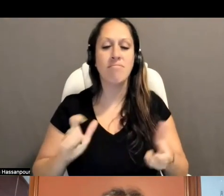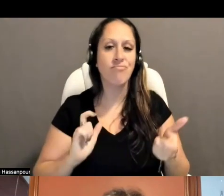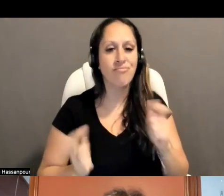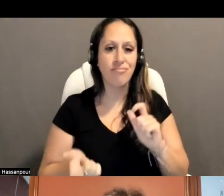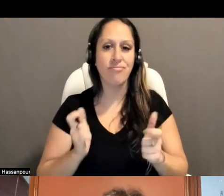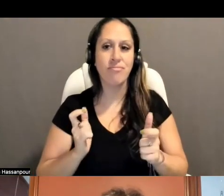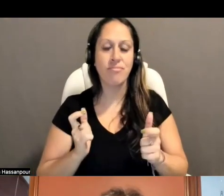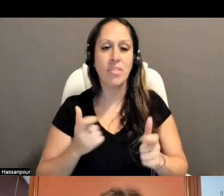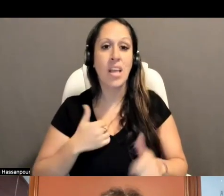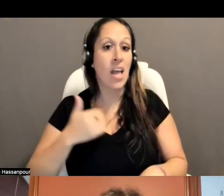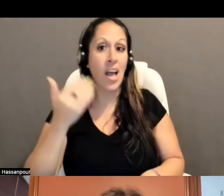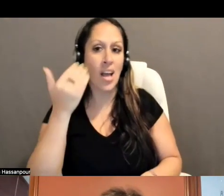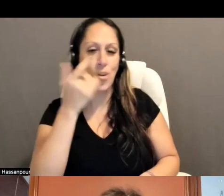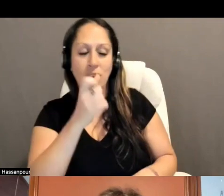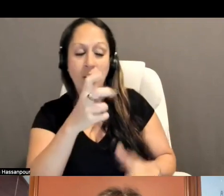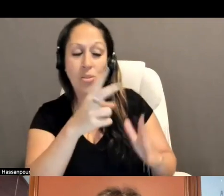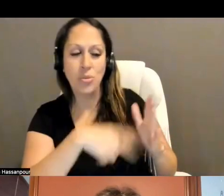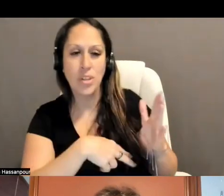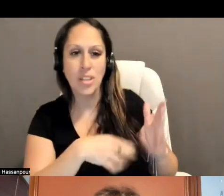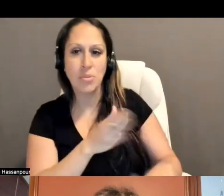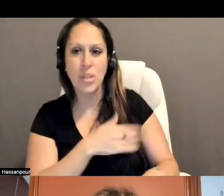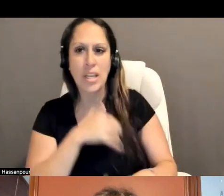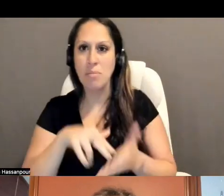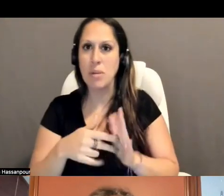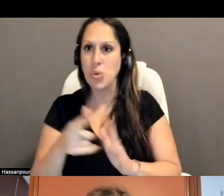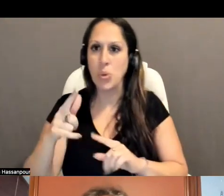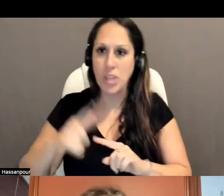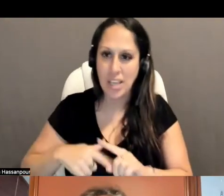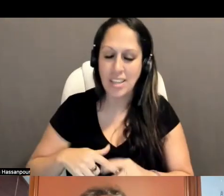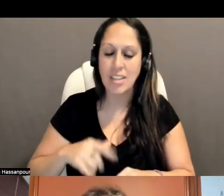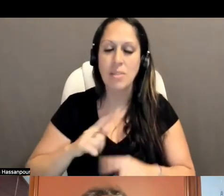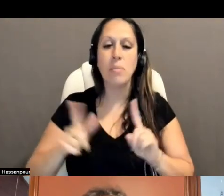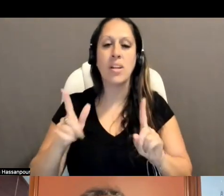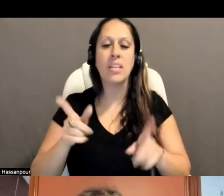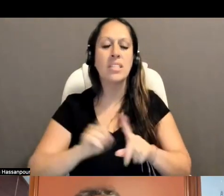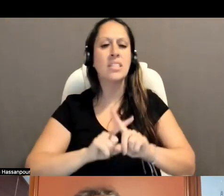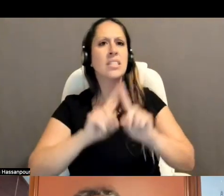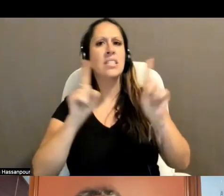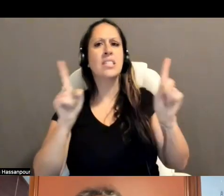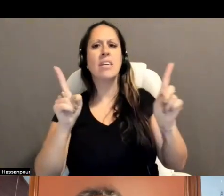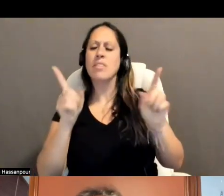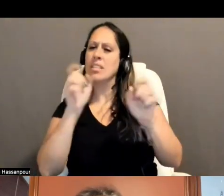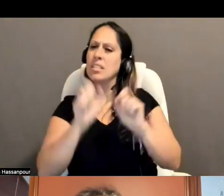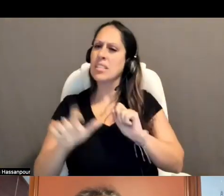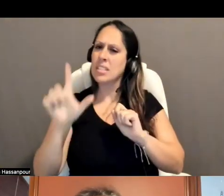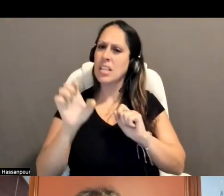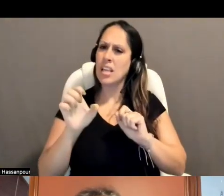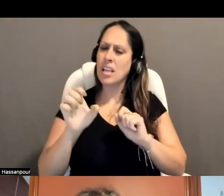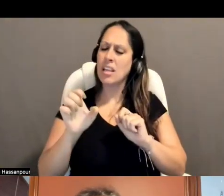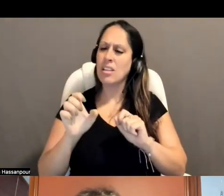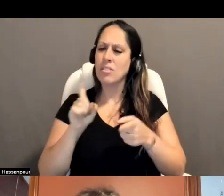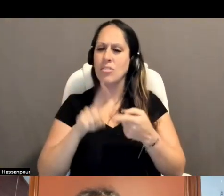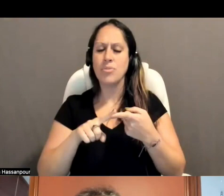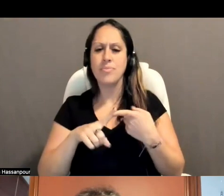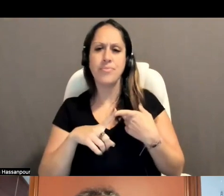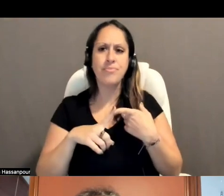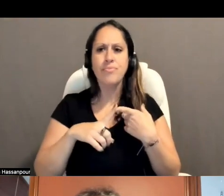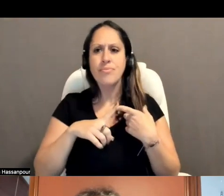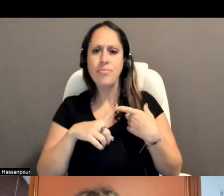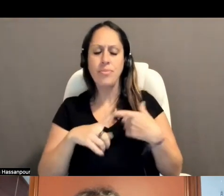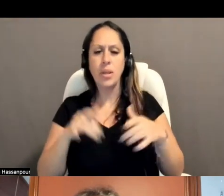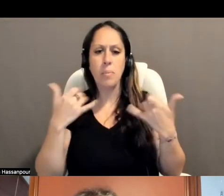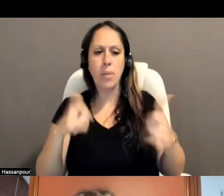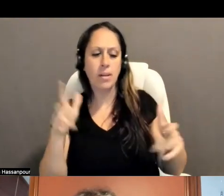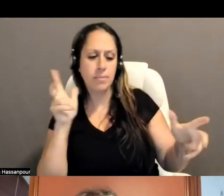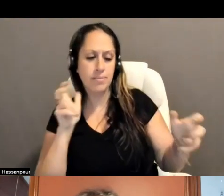No, I know you can read music. I didn't mean to imply that you couldn't, but it's a different technique to just play by